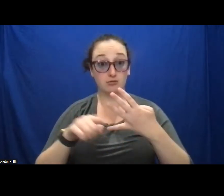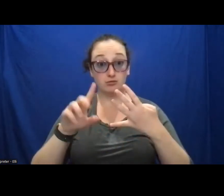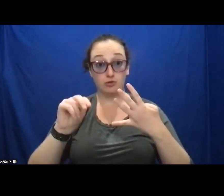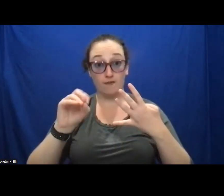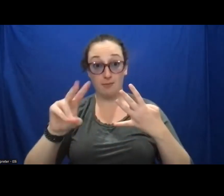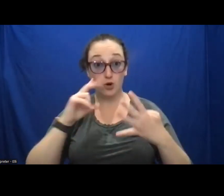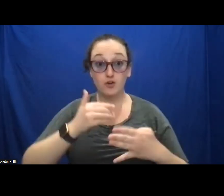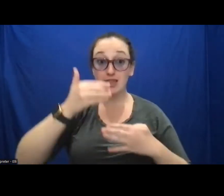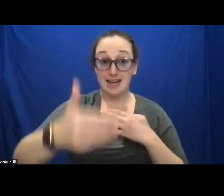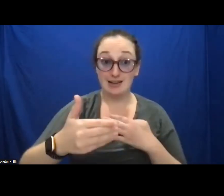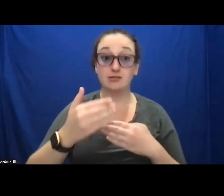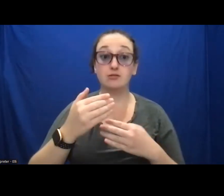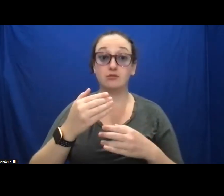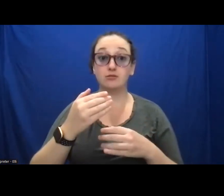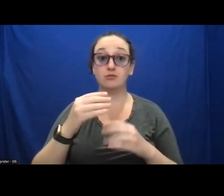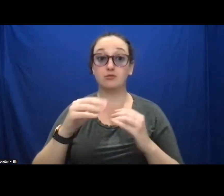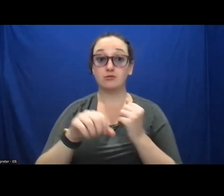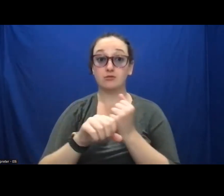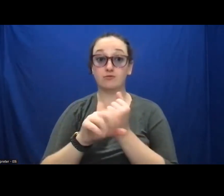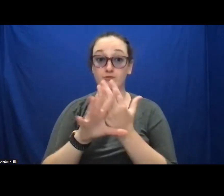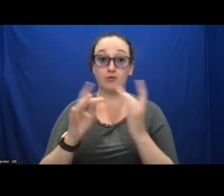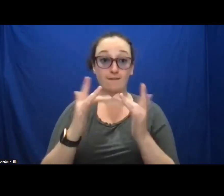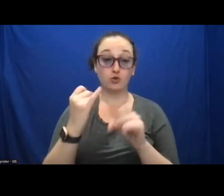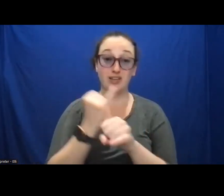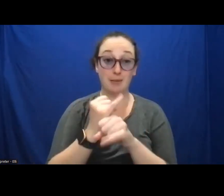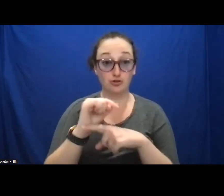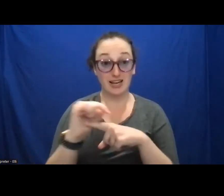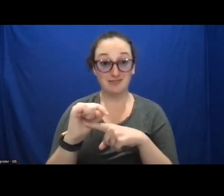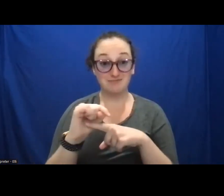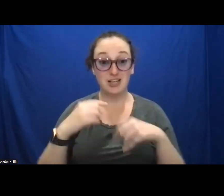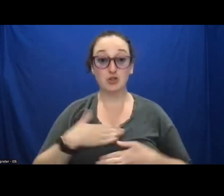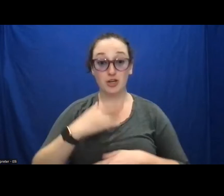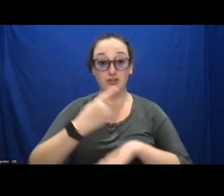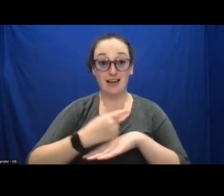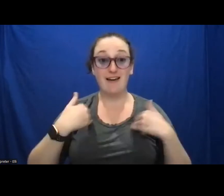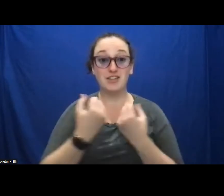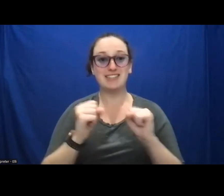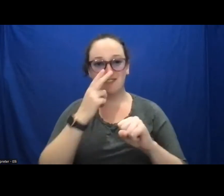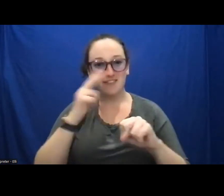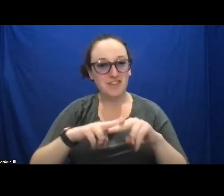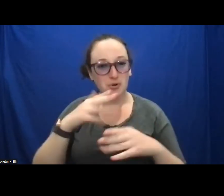virtual campus training. And enjoy the rest of your day and have a safe and fun weekend.